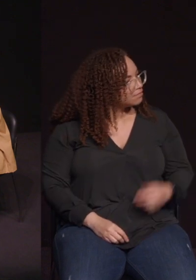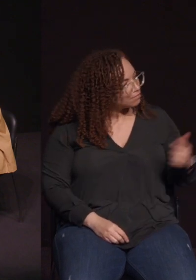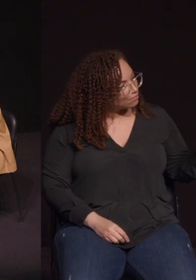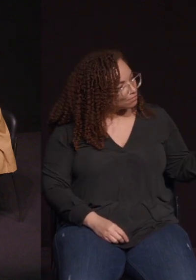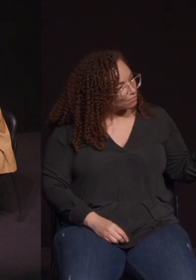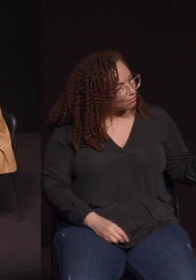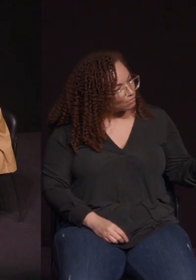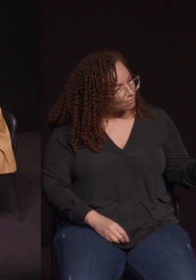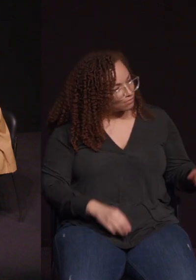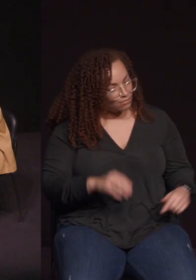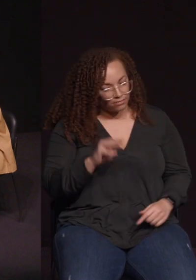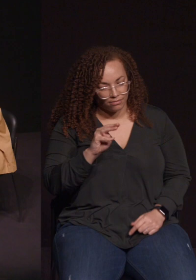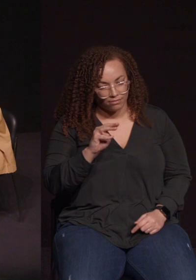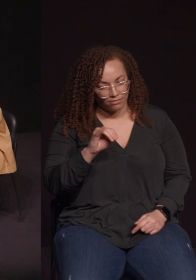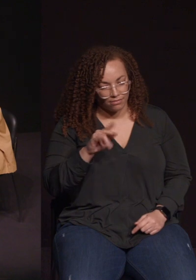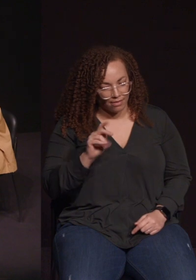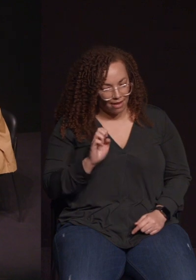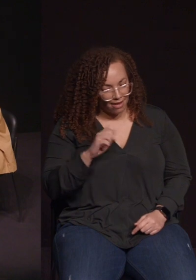I don't know.